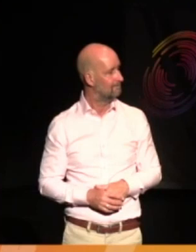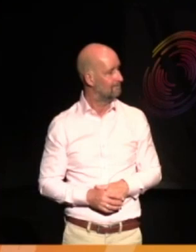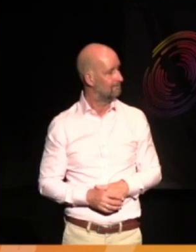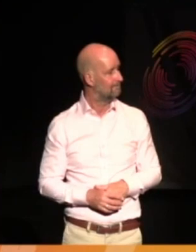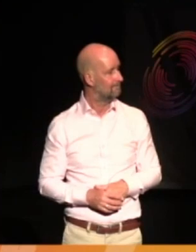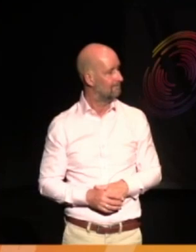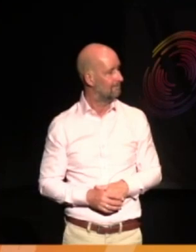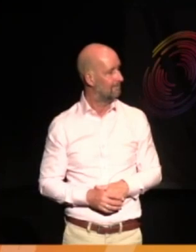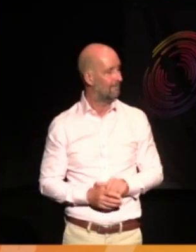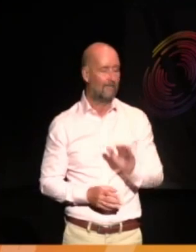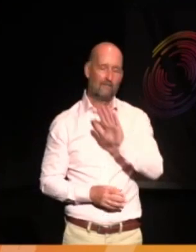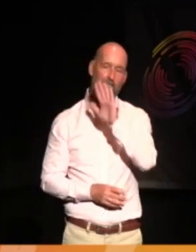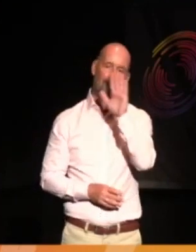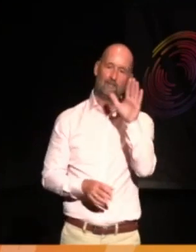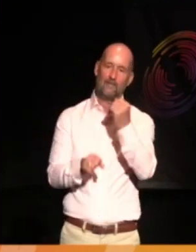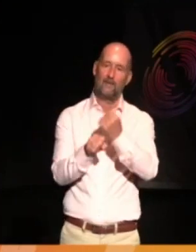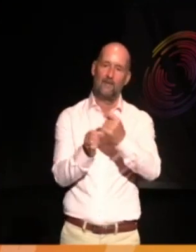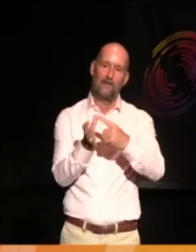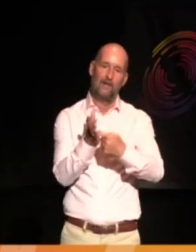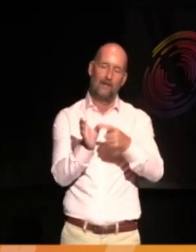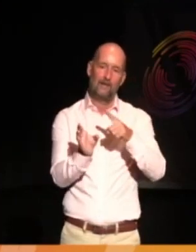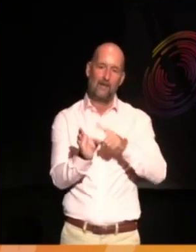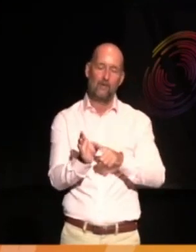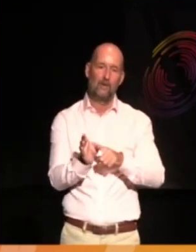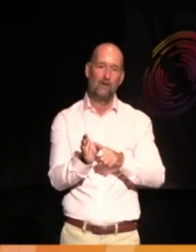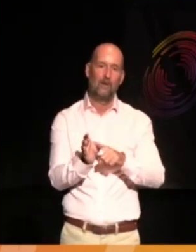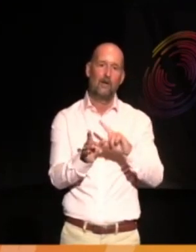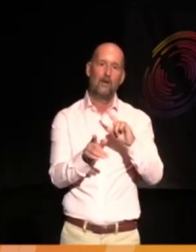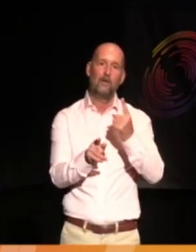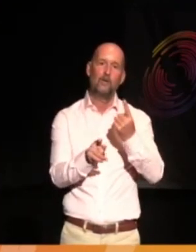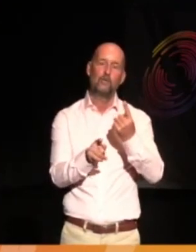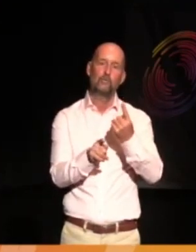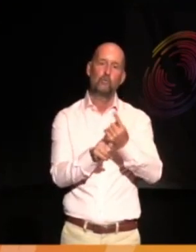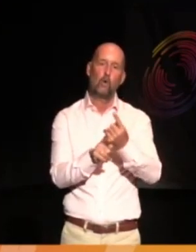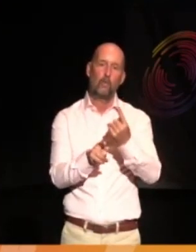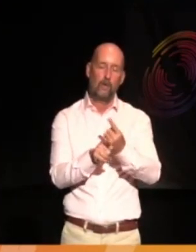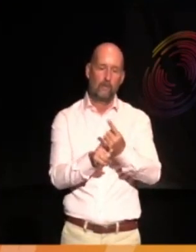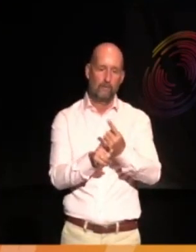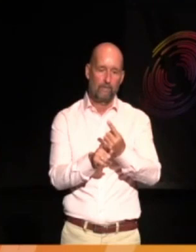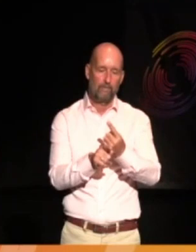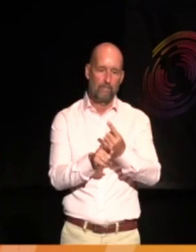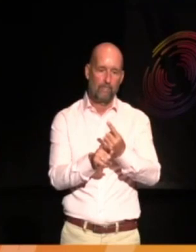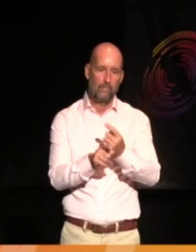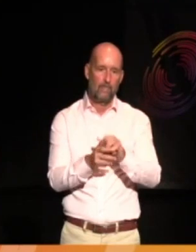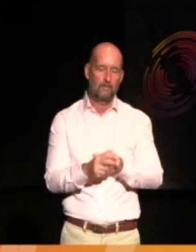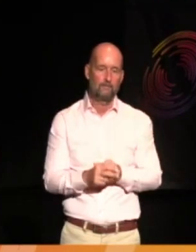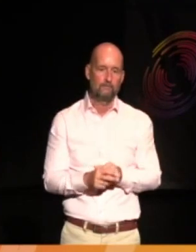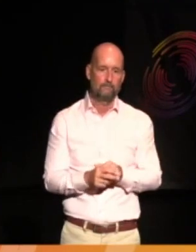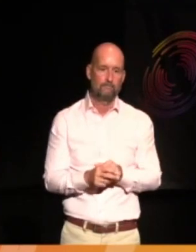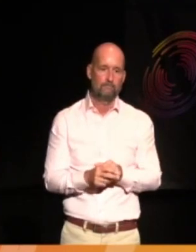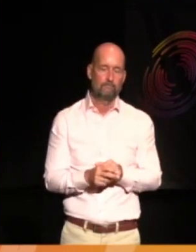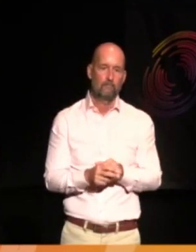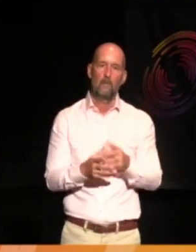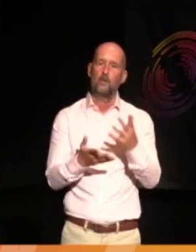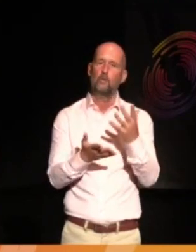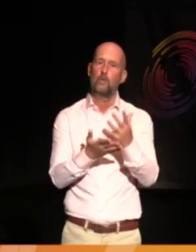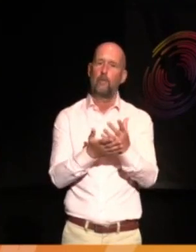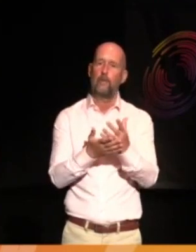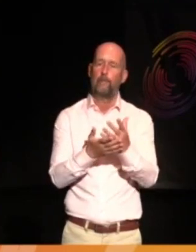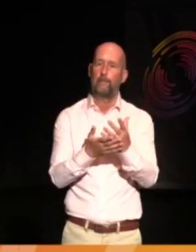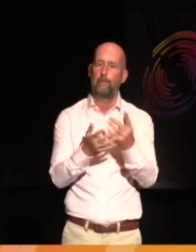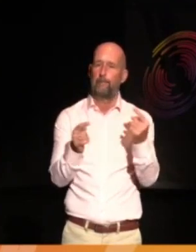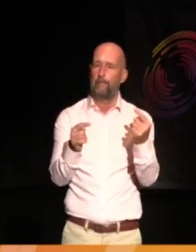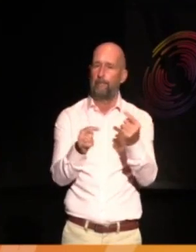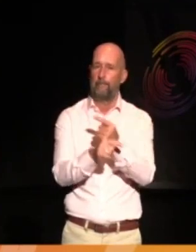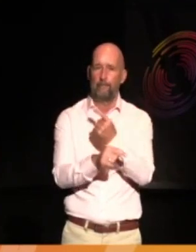Hello, Gary. Hi there. I want to talk about tribal signatures and the future of tribal signatures in relation to